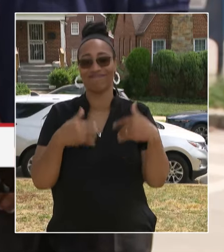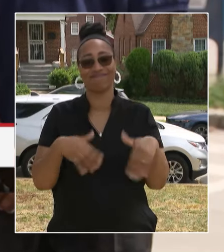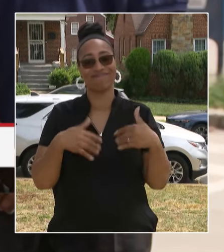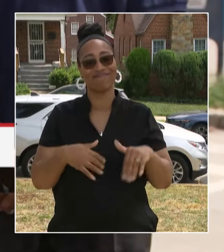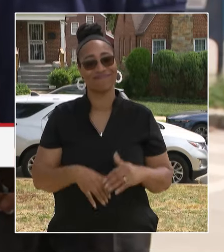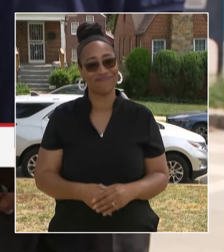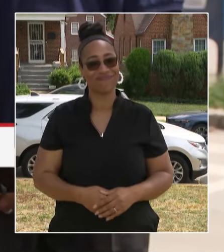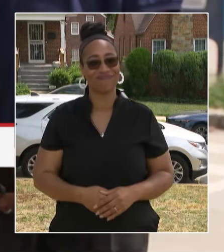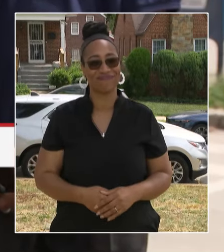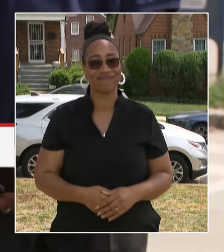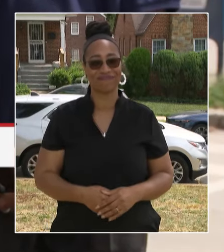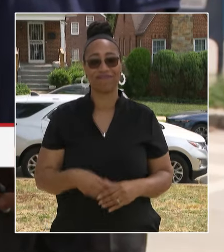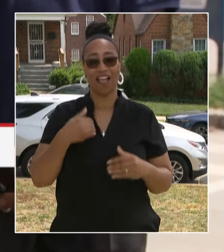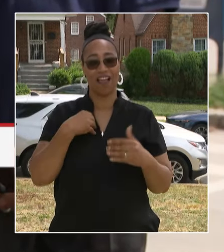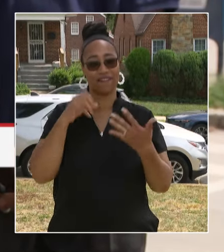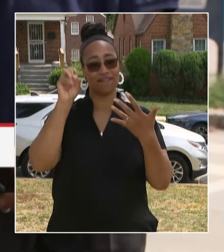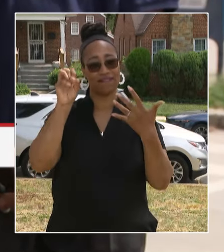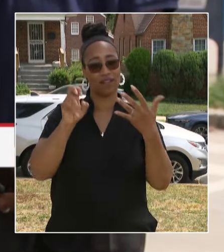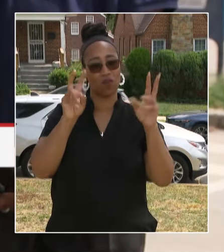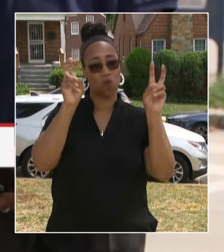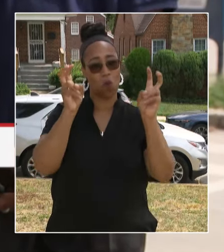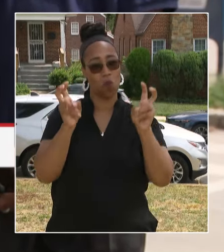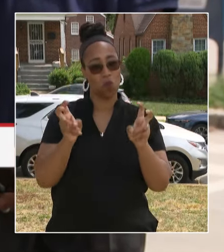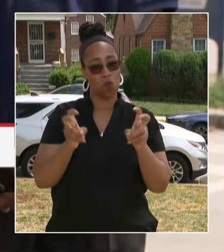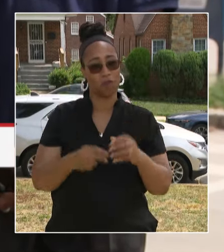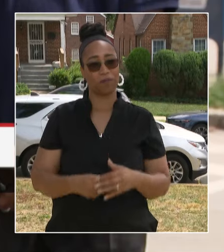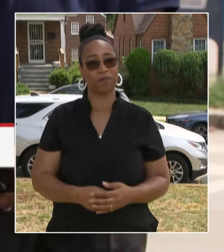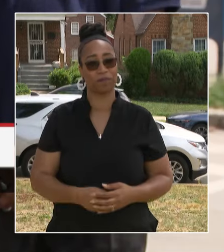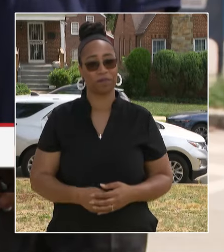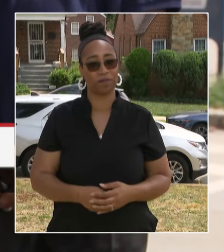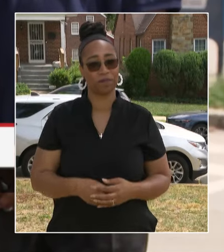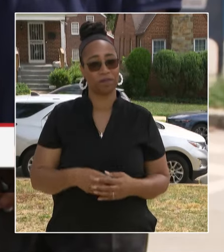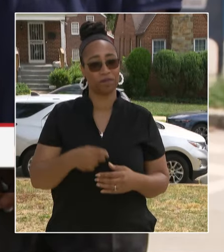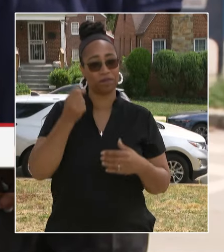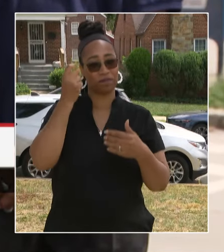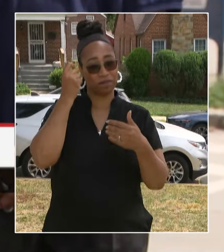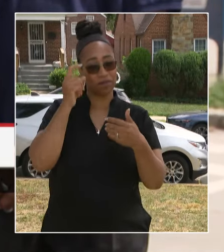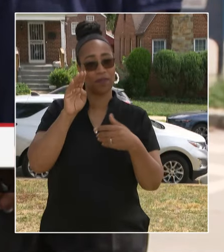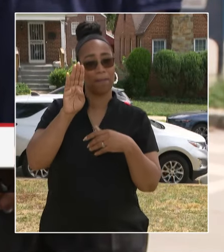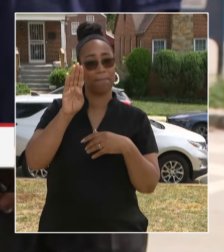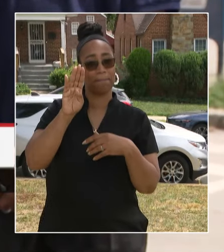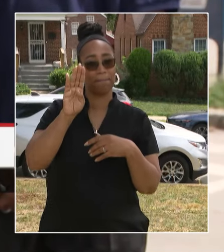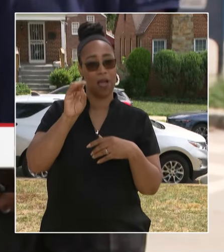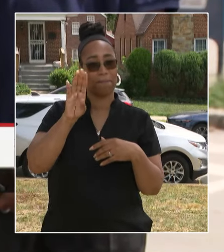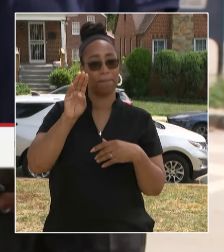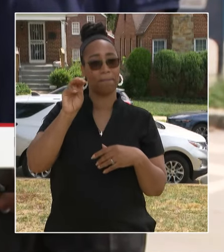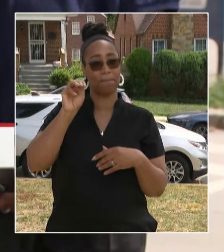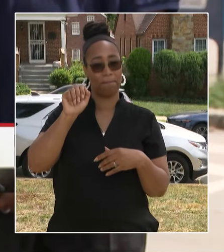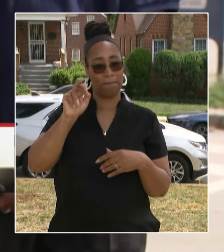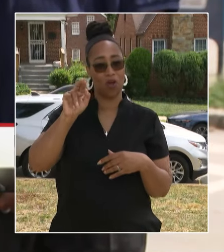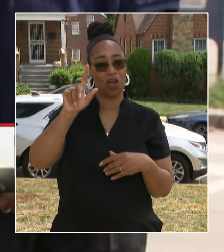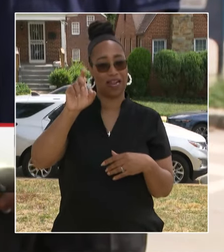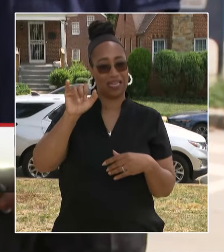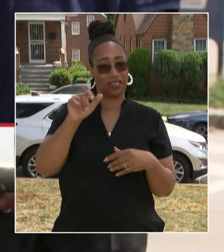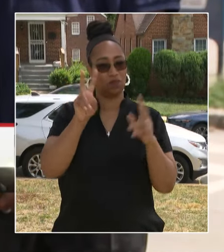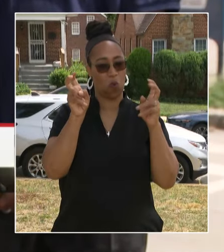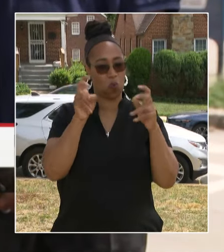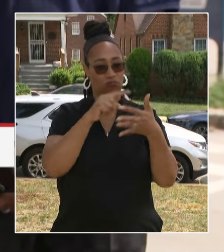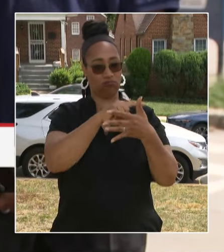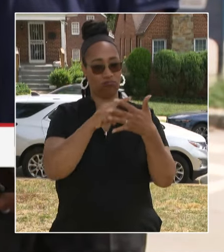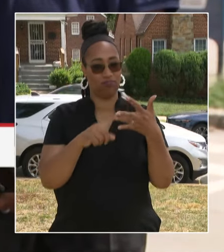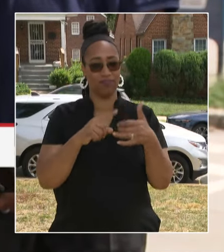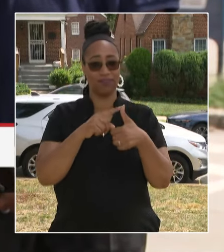The first is from Bob Marley. The greatness of a man is not in how much wealth he acquires, but in his